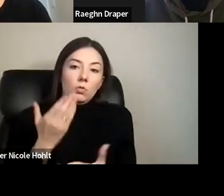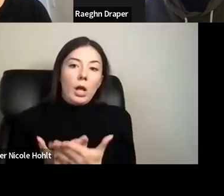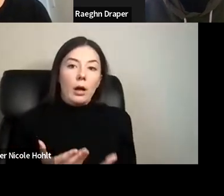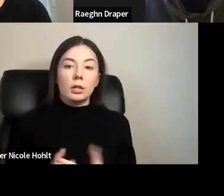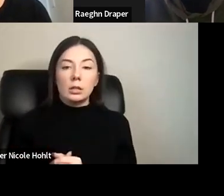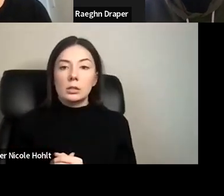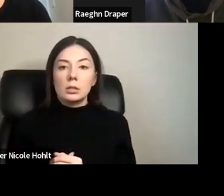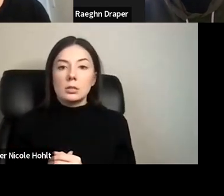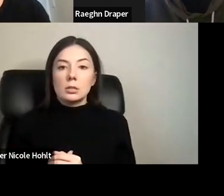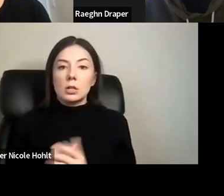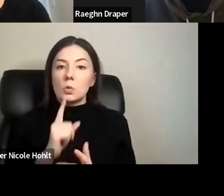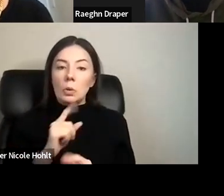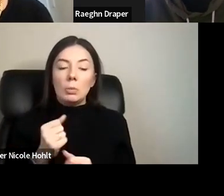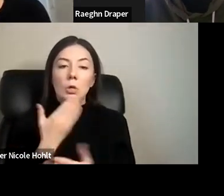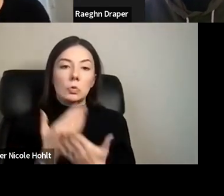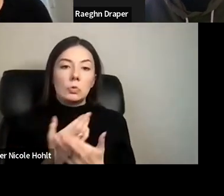Yeah.